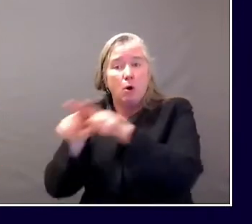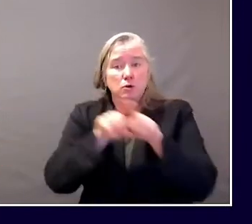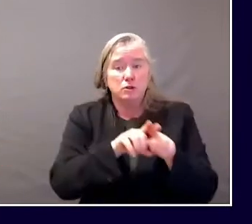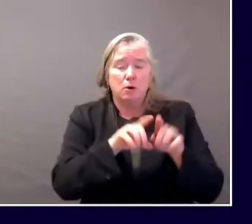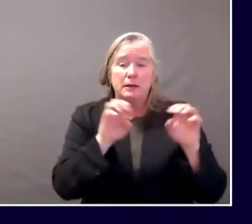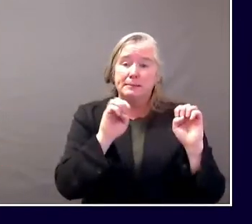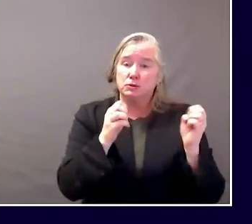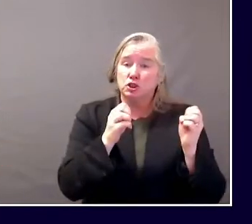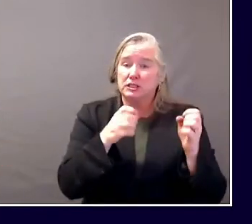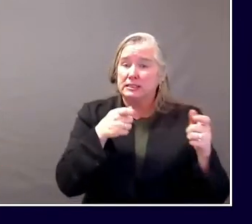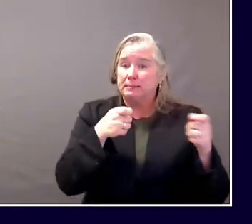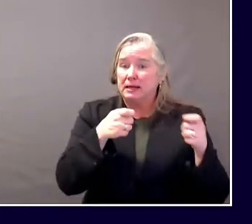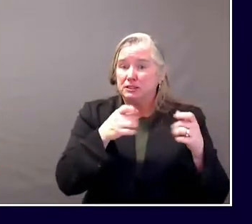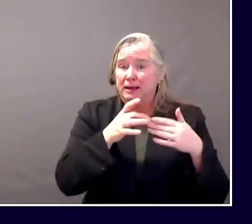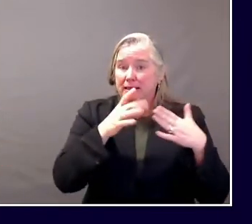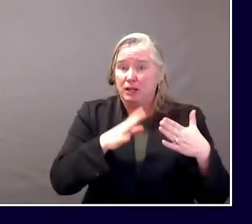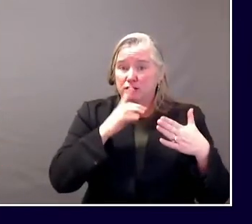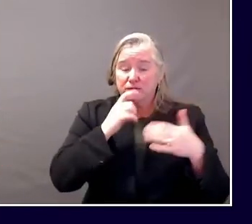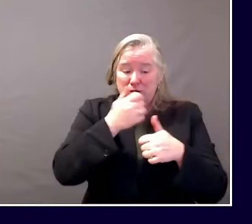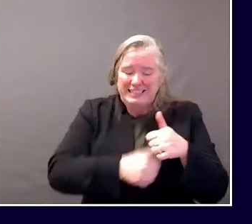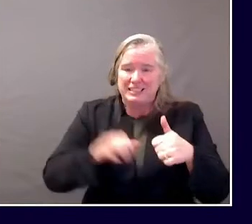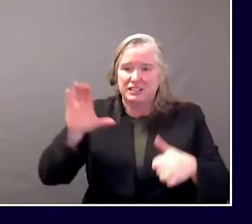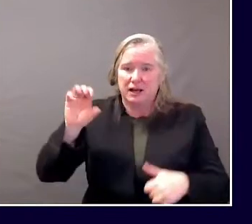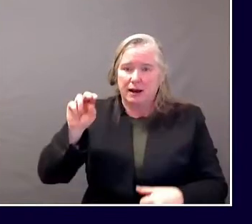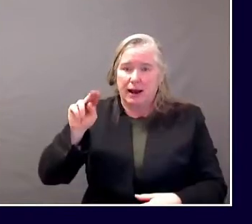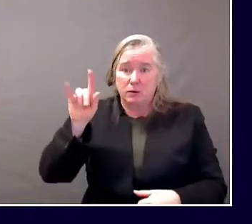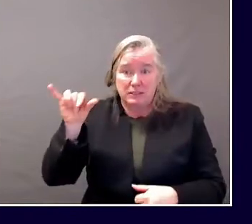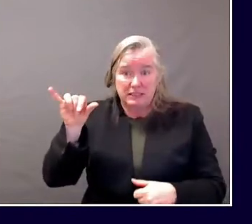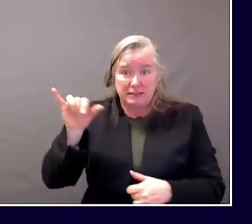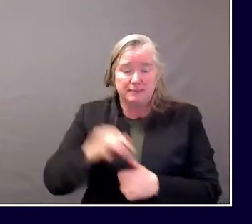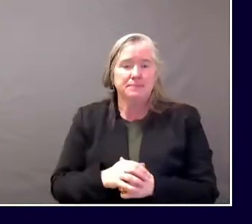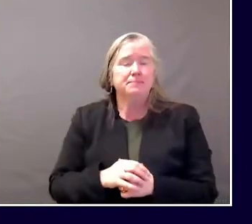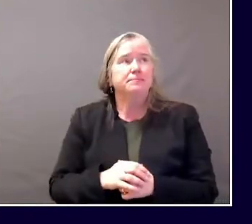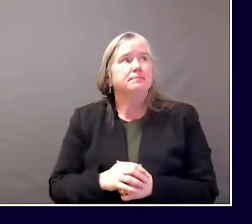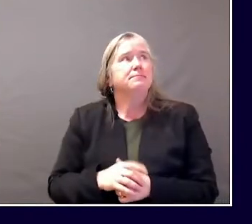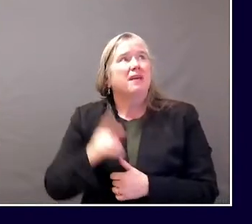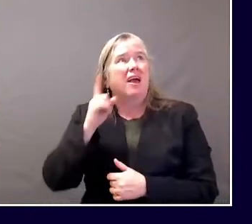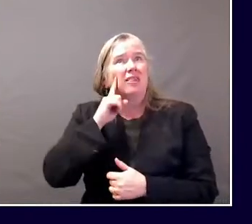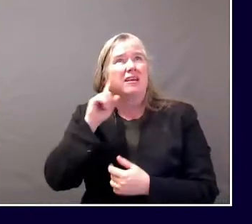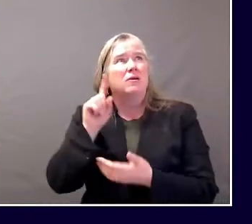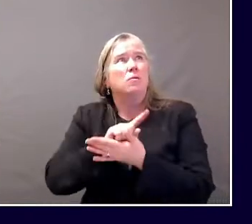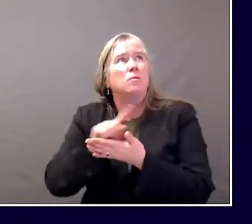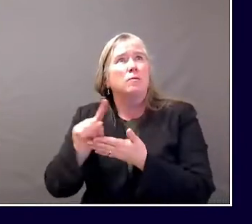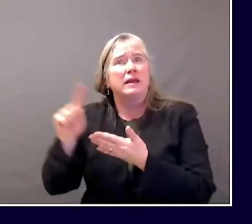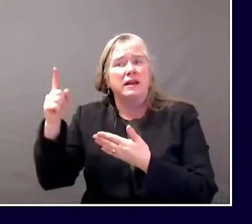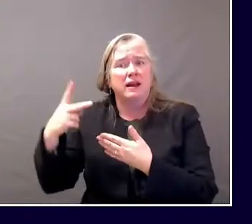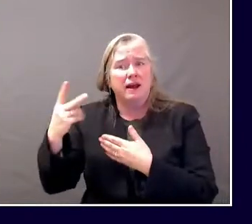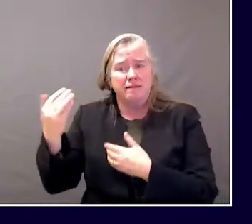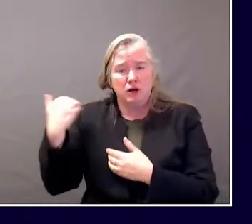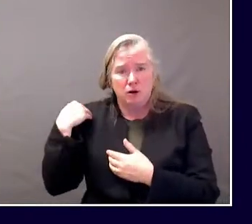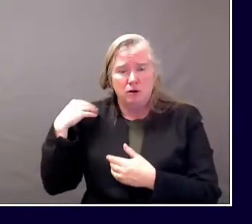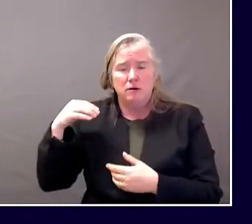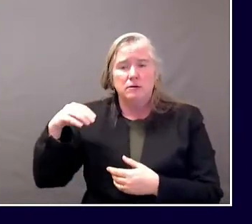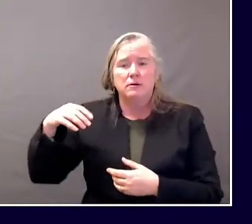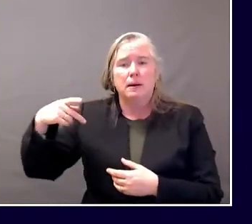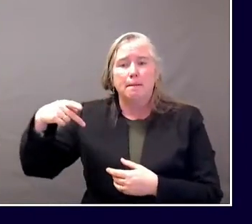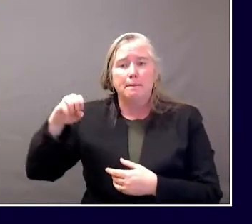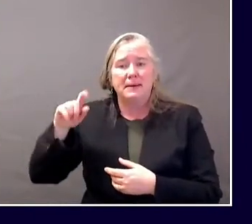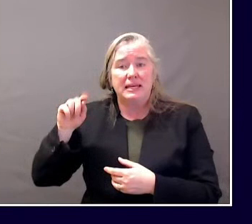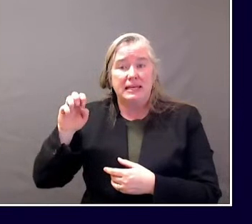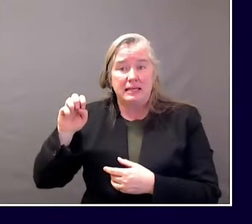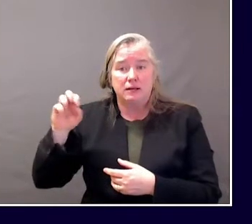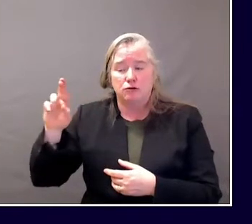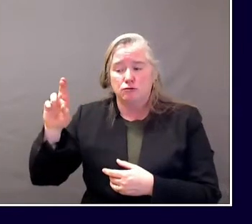management leaders across the state. Just a week or a week and a half ago, Director Pete Rogers of the Maine Emergency